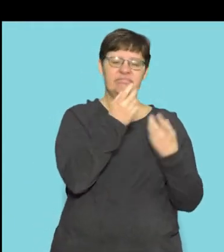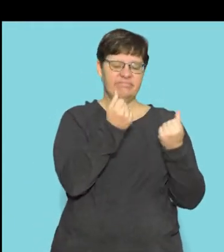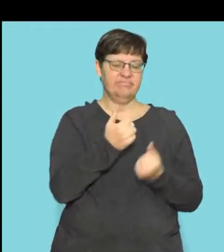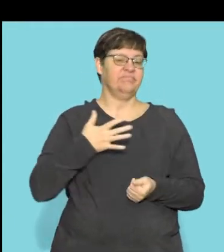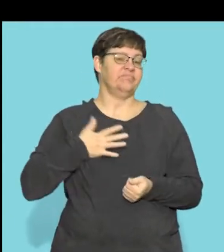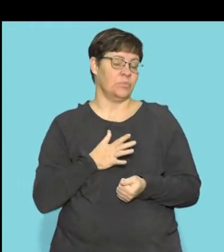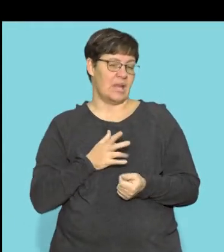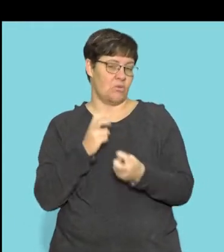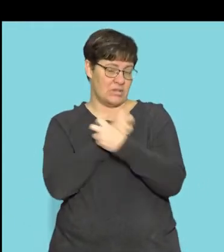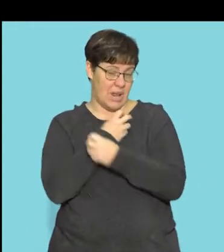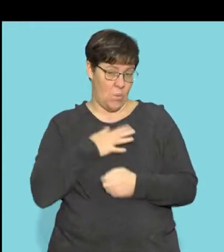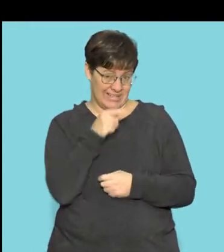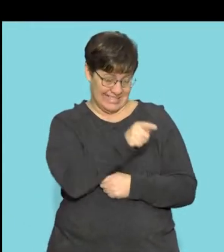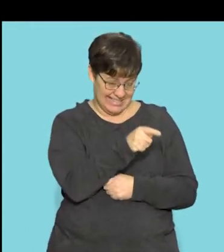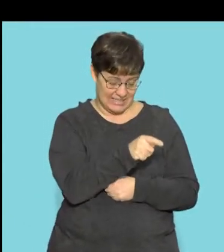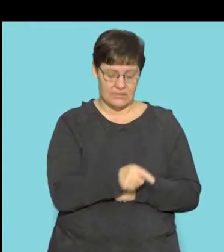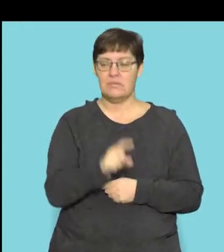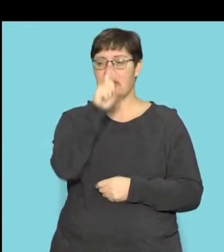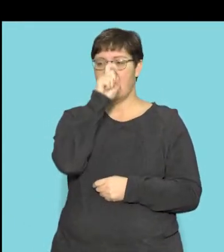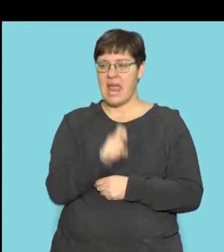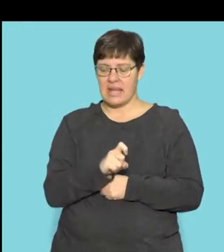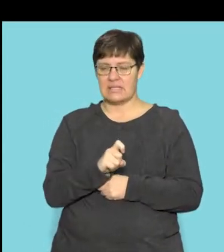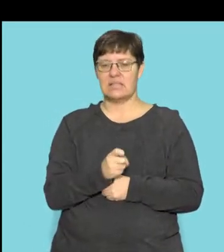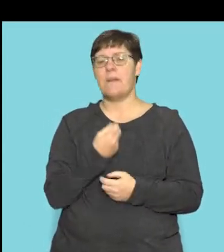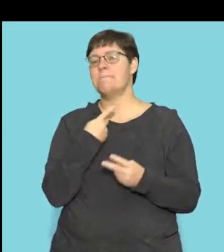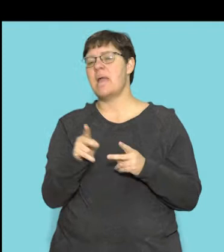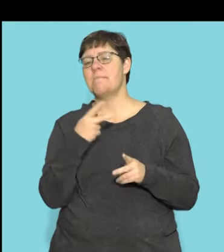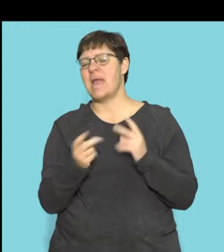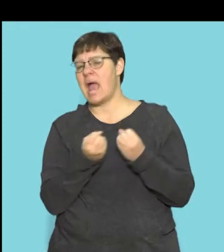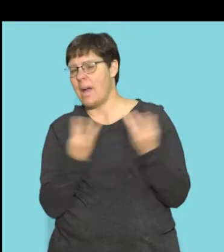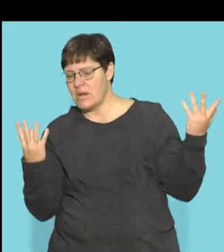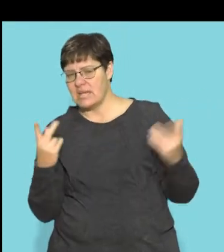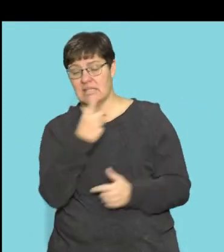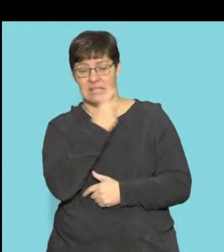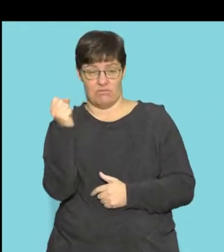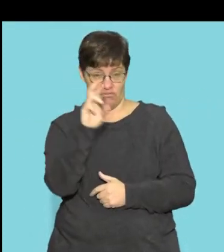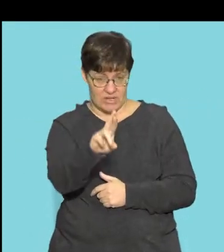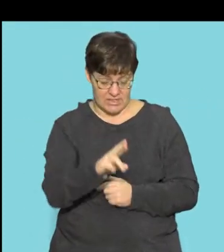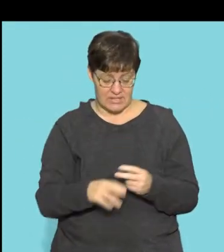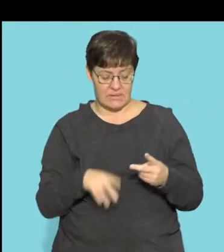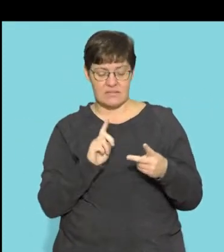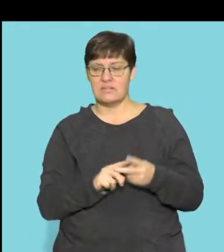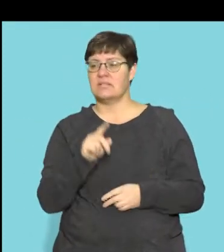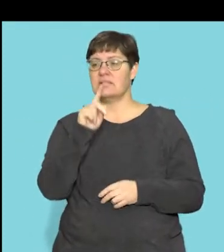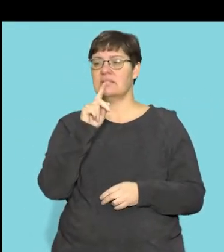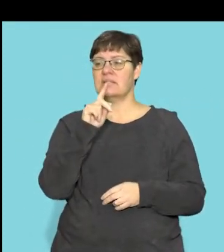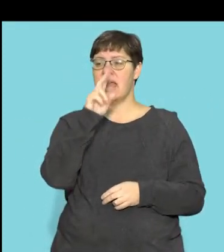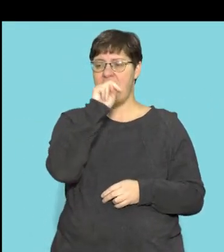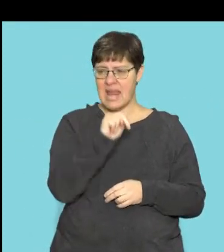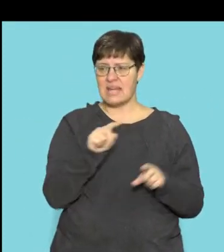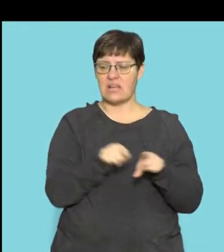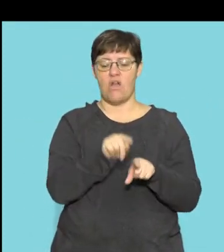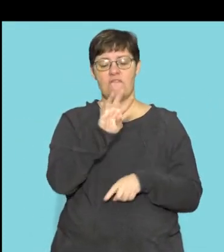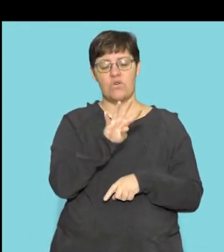retirement. X will be your monthly payment, which is the 700. N will be 40 multiplied by 12. Why?